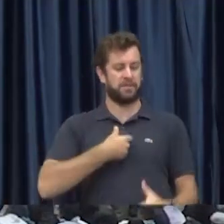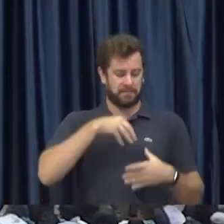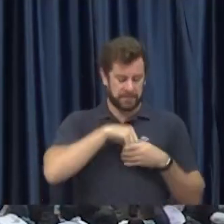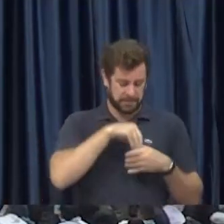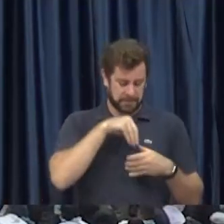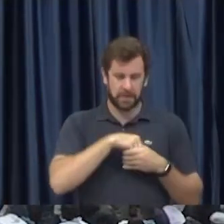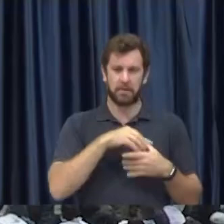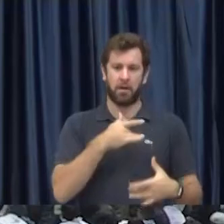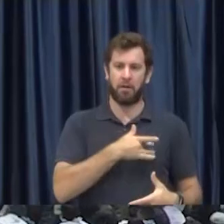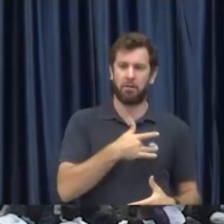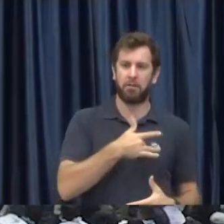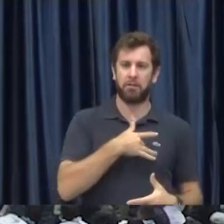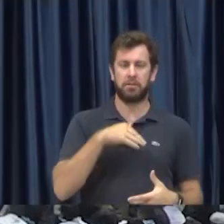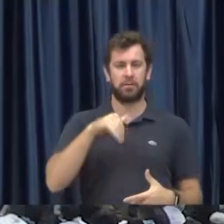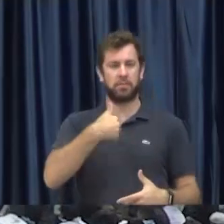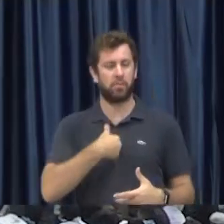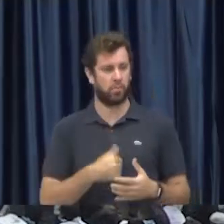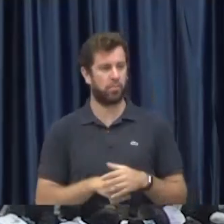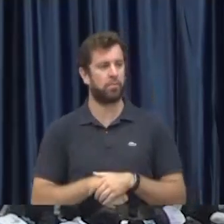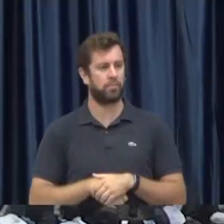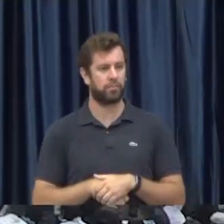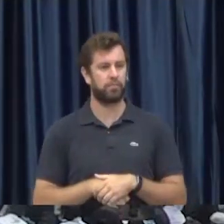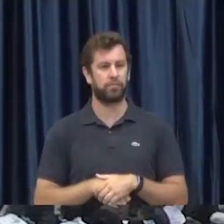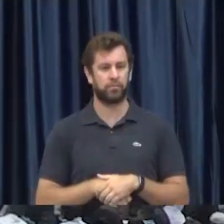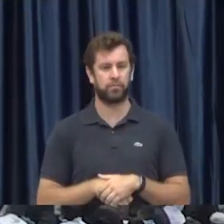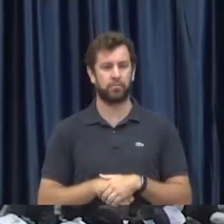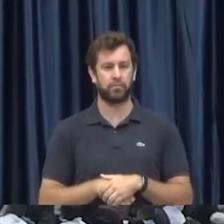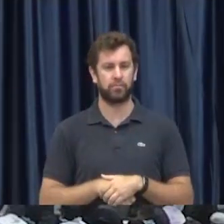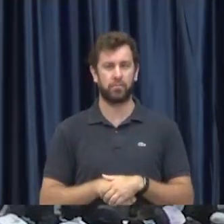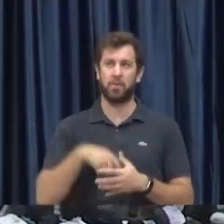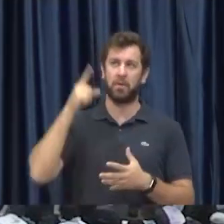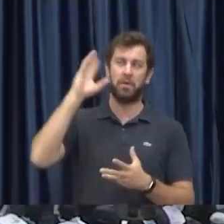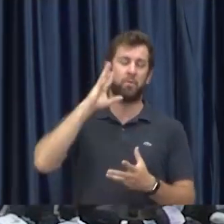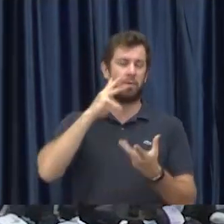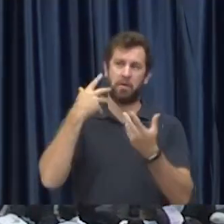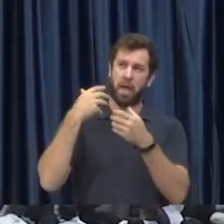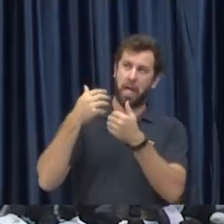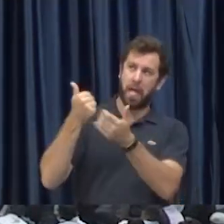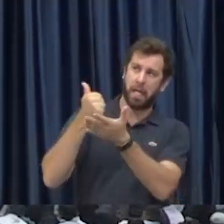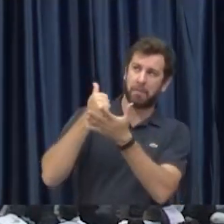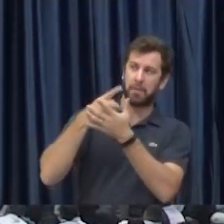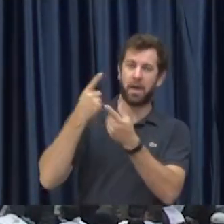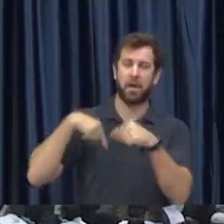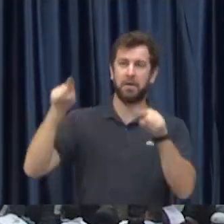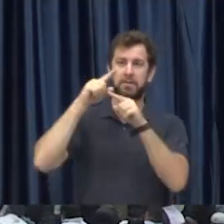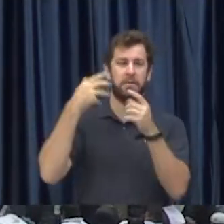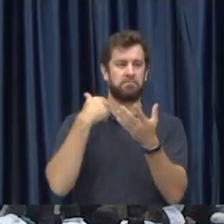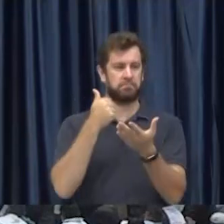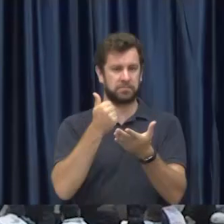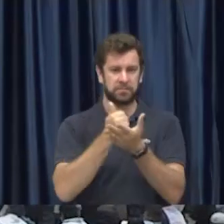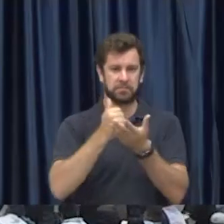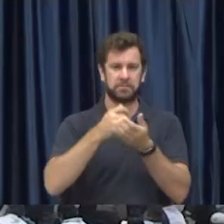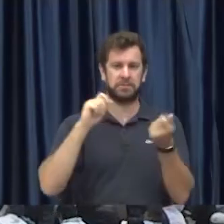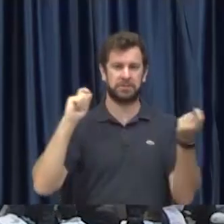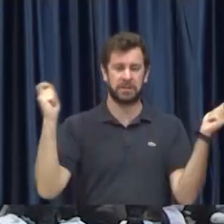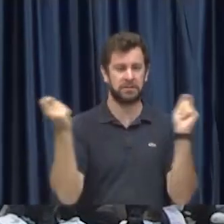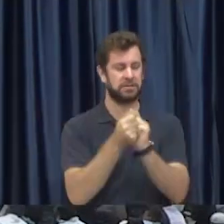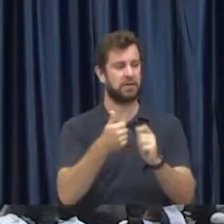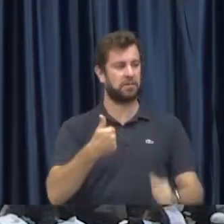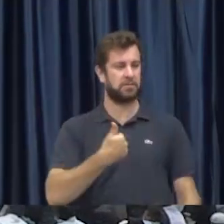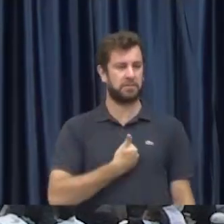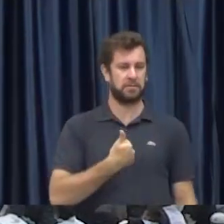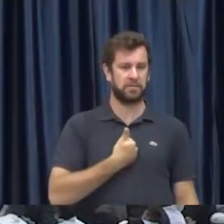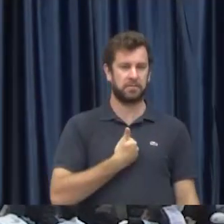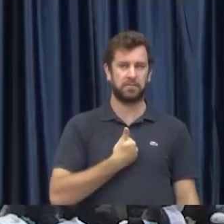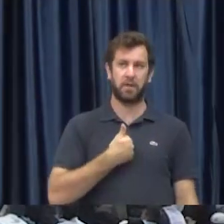ta'ala enable us to change that which is in ourselves. May Allah subhanahu wa ta'ala enable us